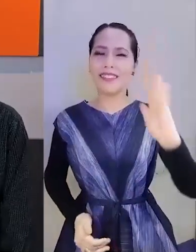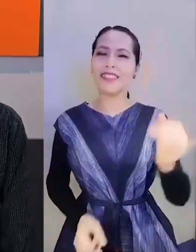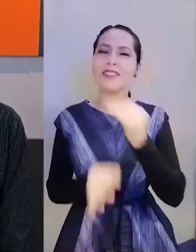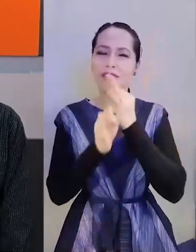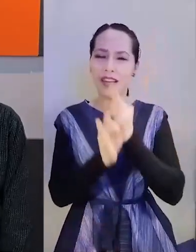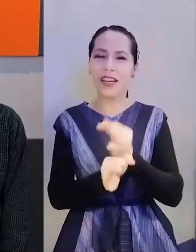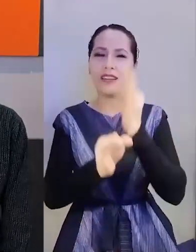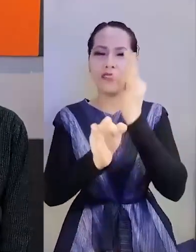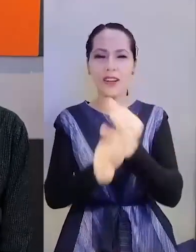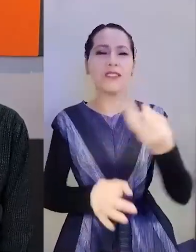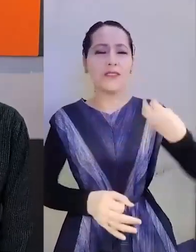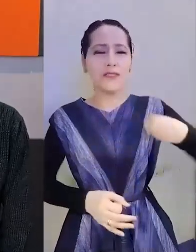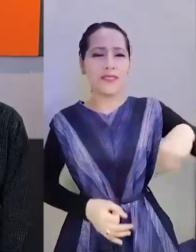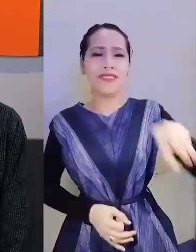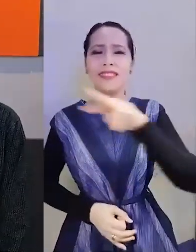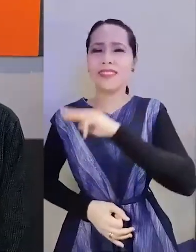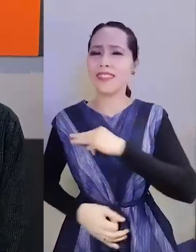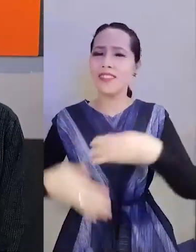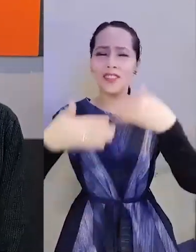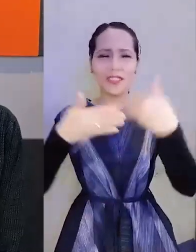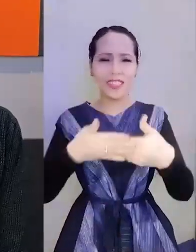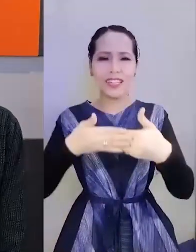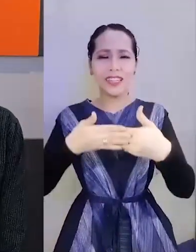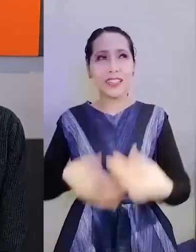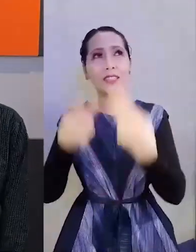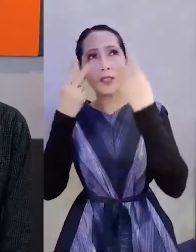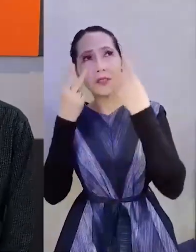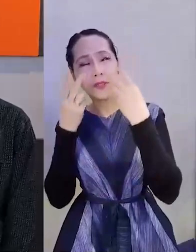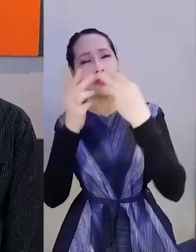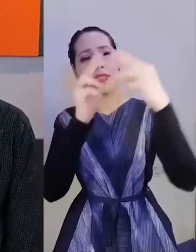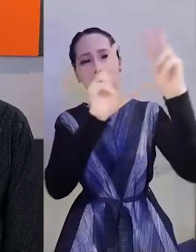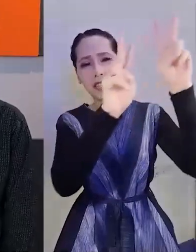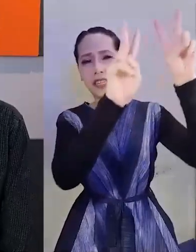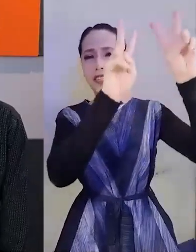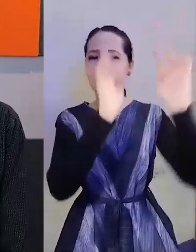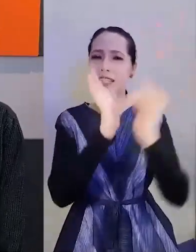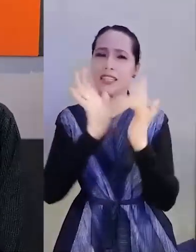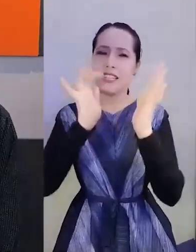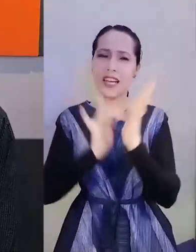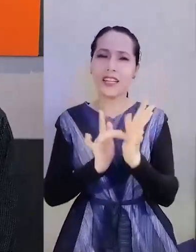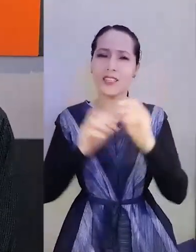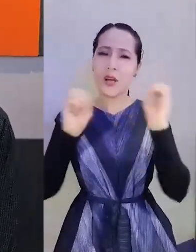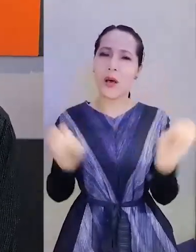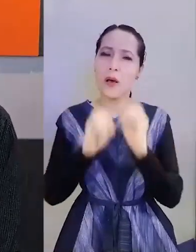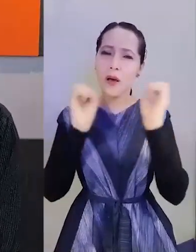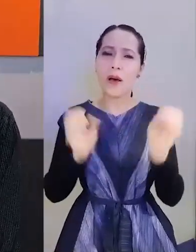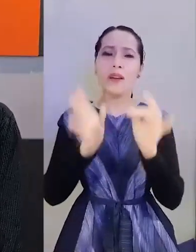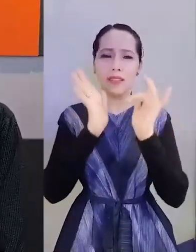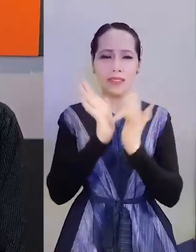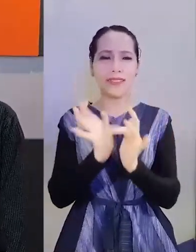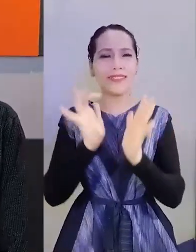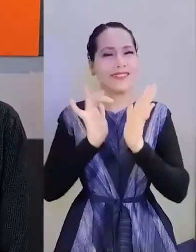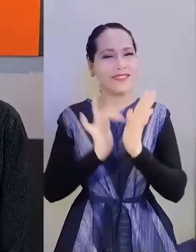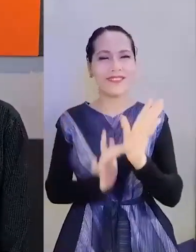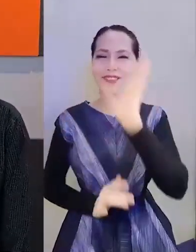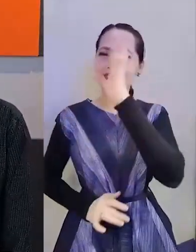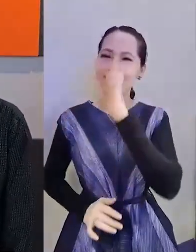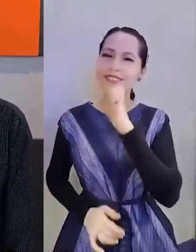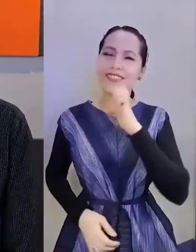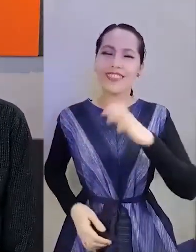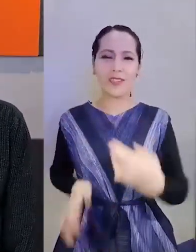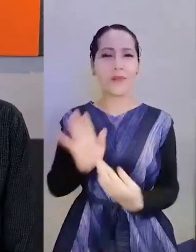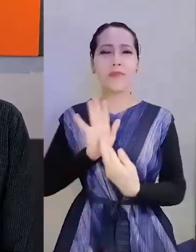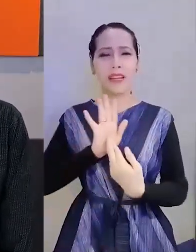Jesus. Jesus, oh Jesus,